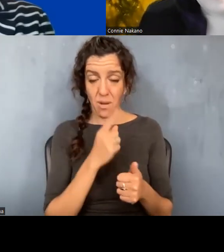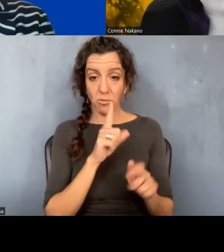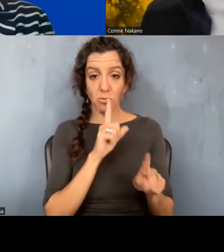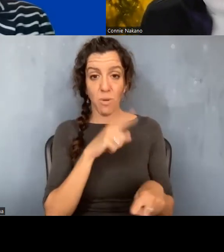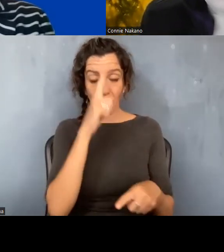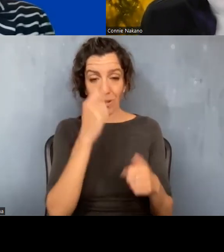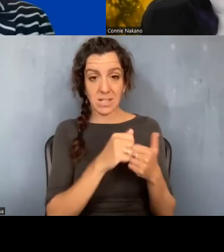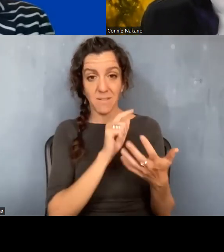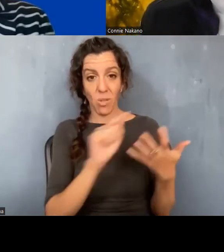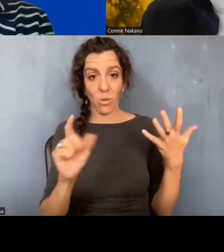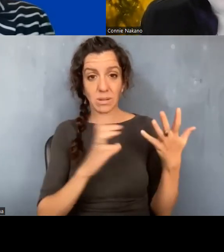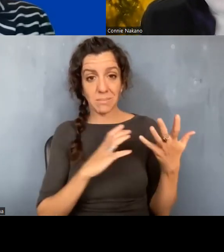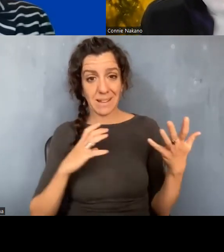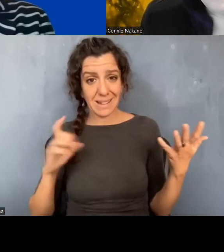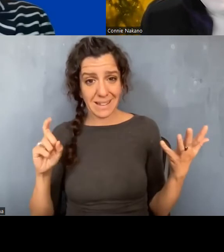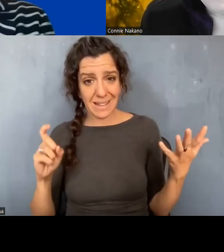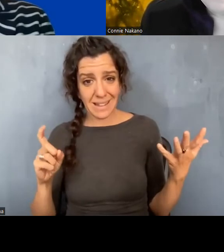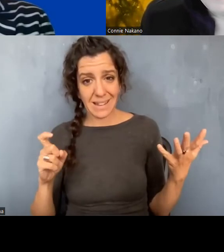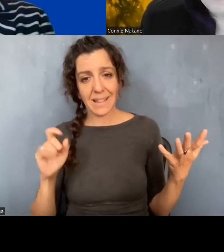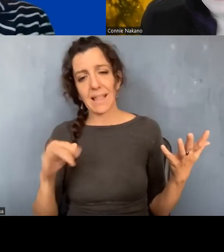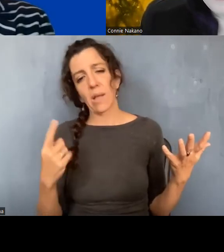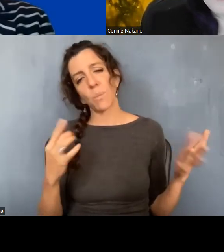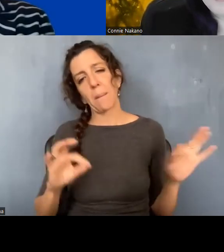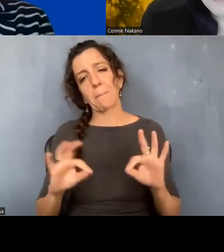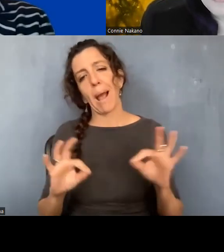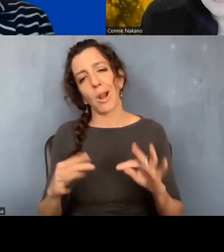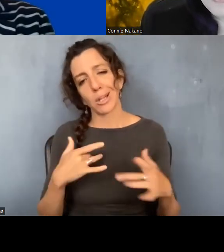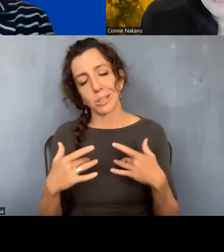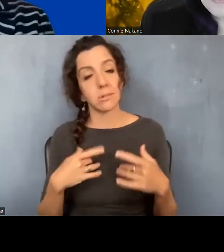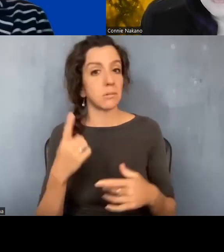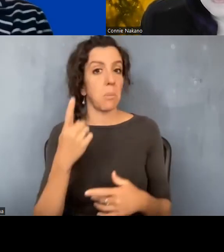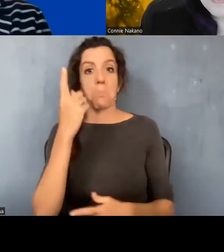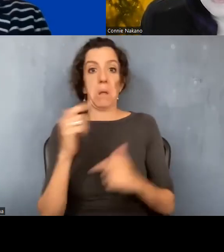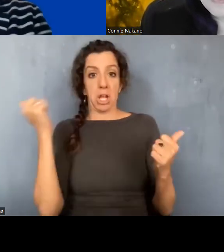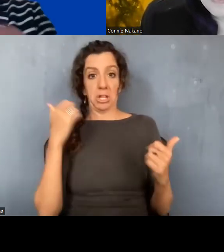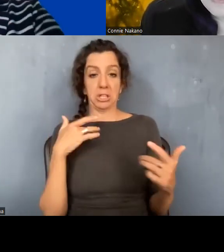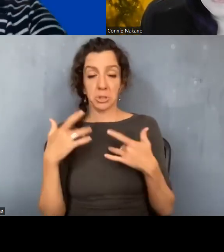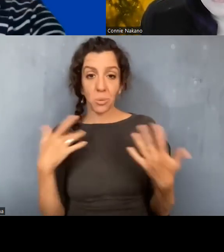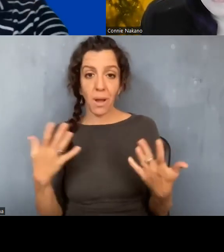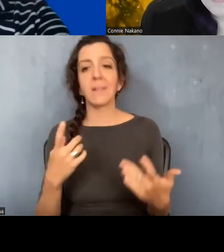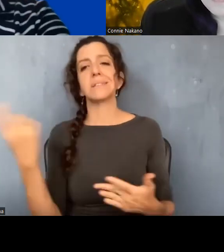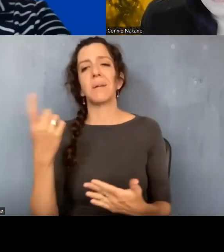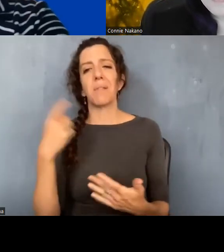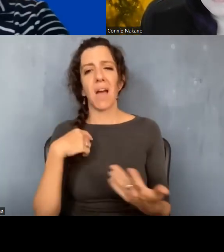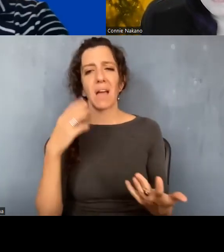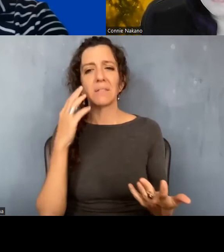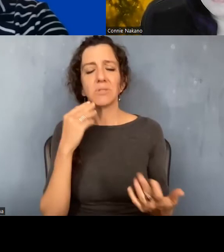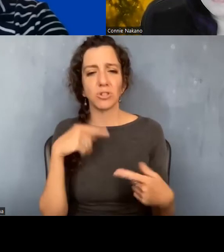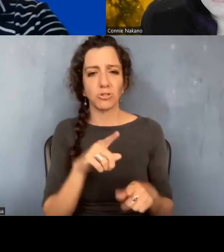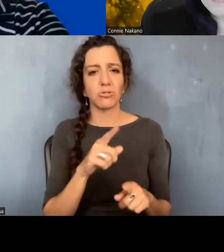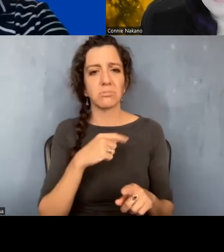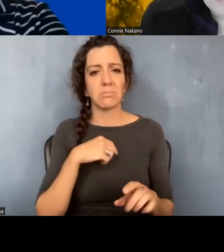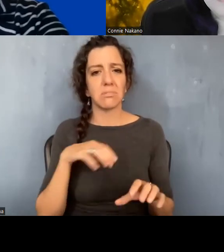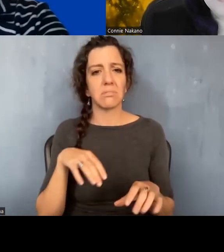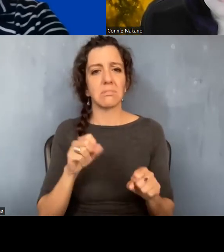these committees? That's a minor concern. The biggest one I have is something that I ran into doing my doctorate,